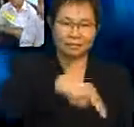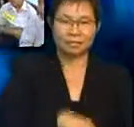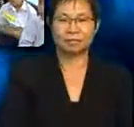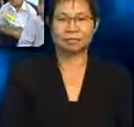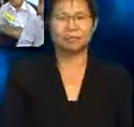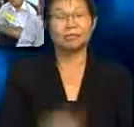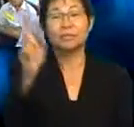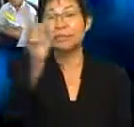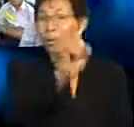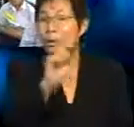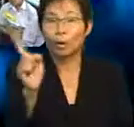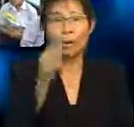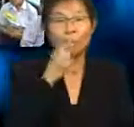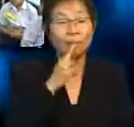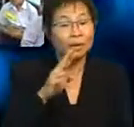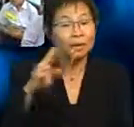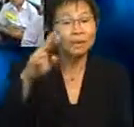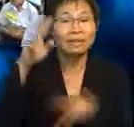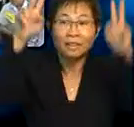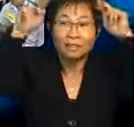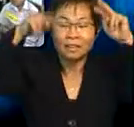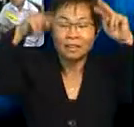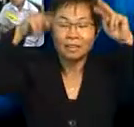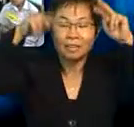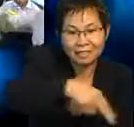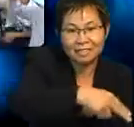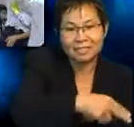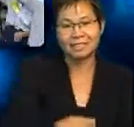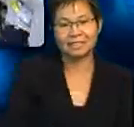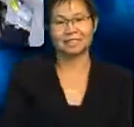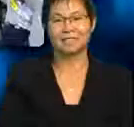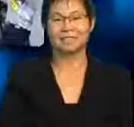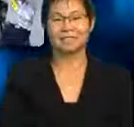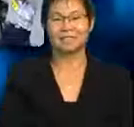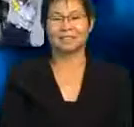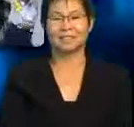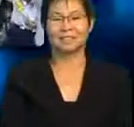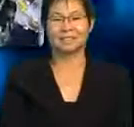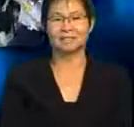L-E-G-S. Legs. Where are the rabbits?